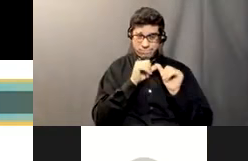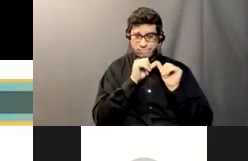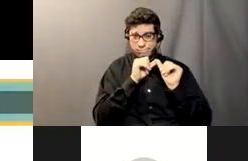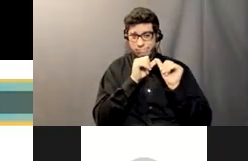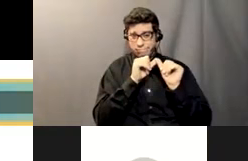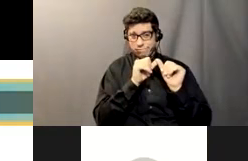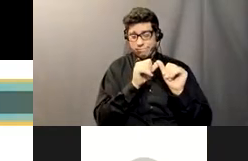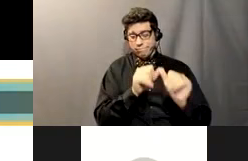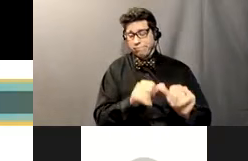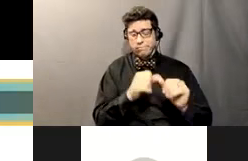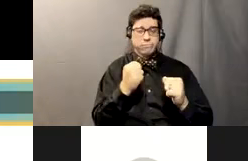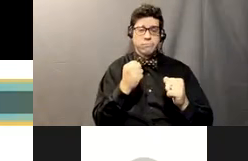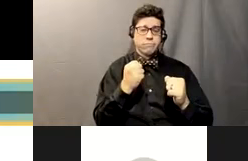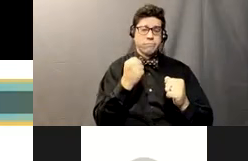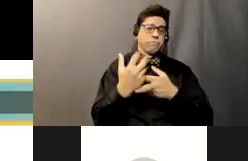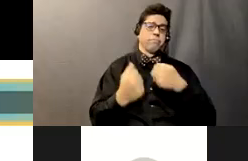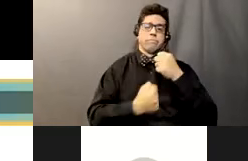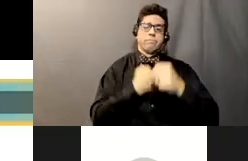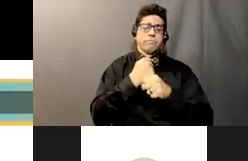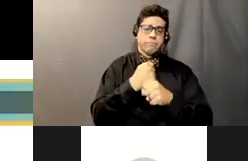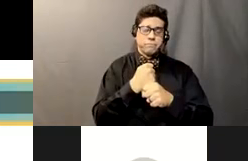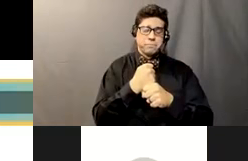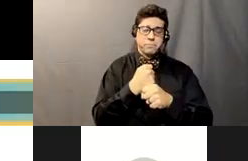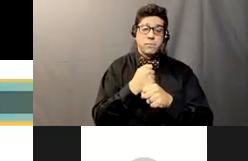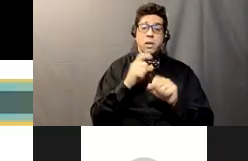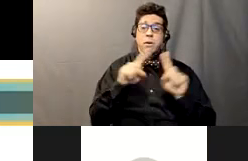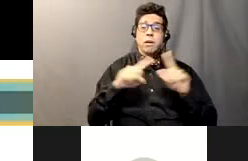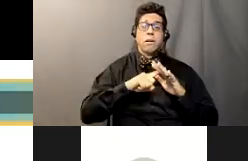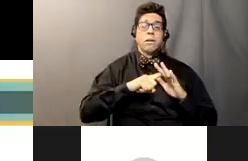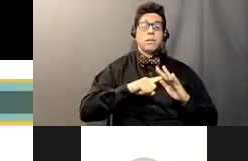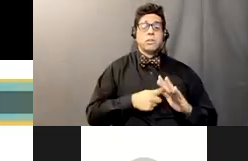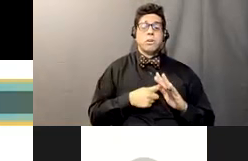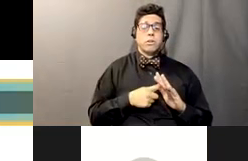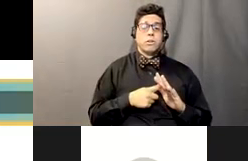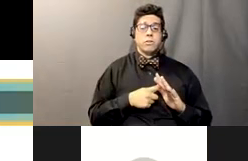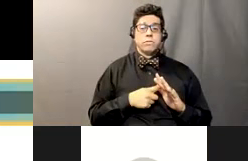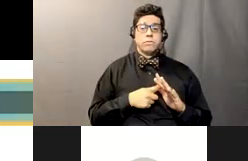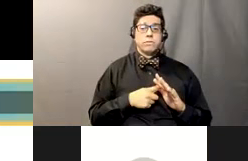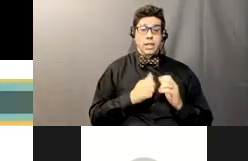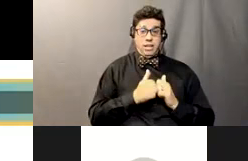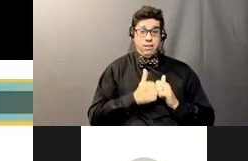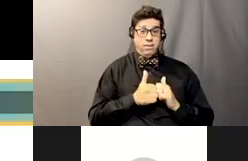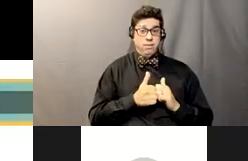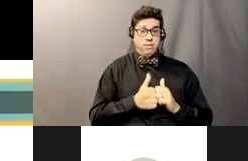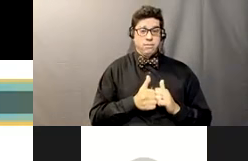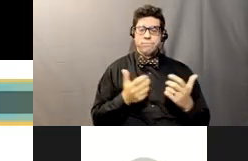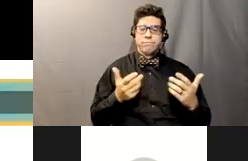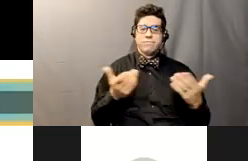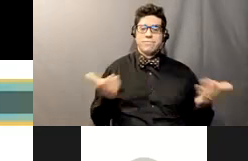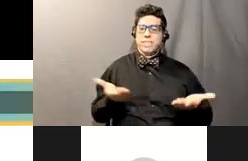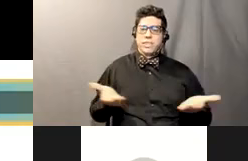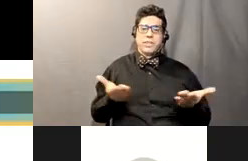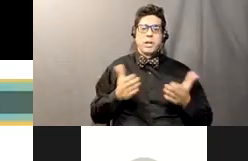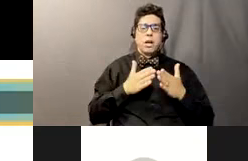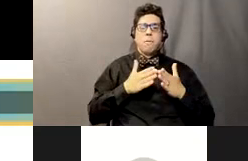number of years now, but it really started with us here in public health,